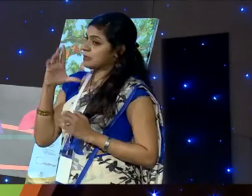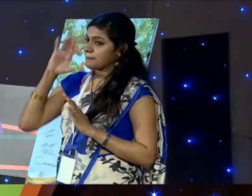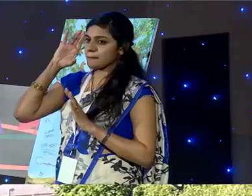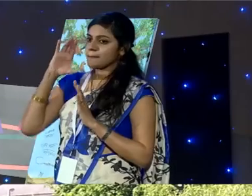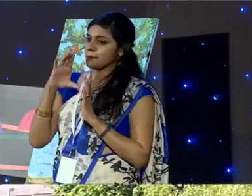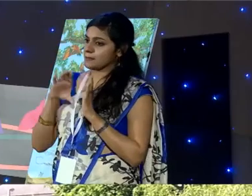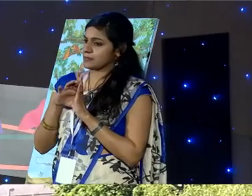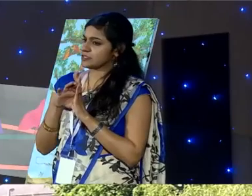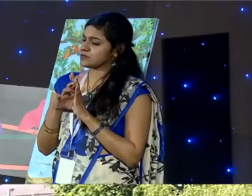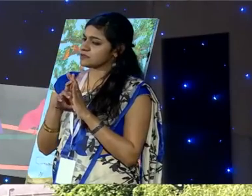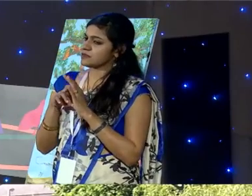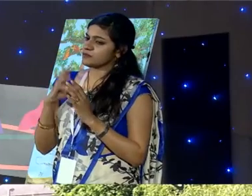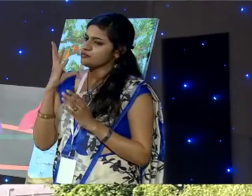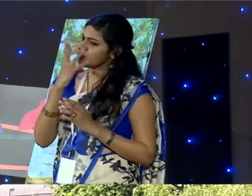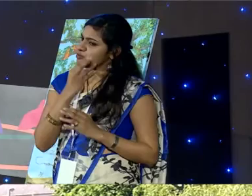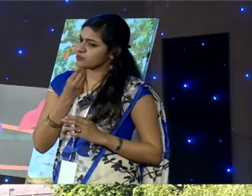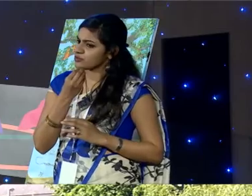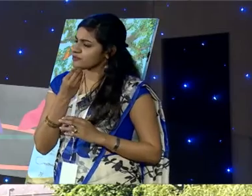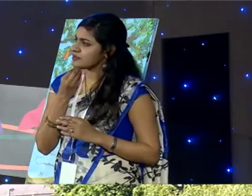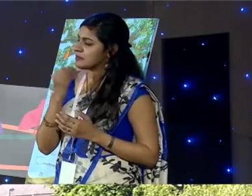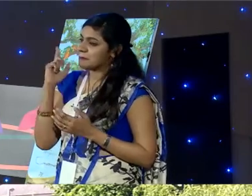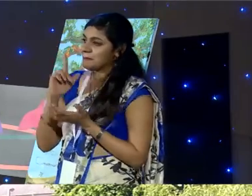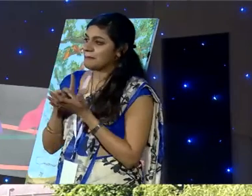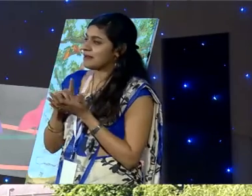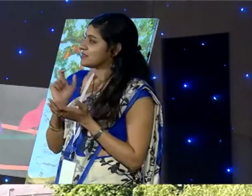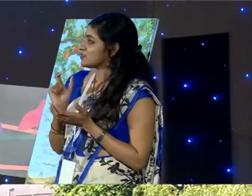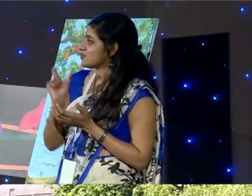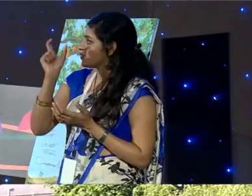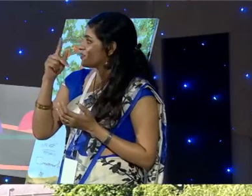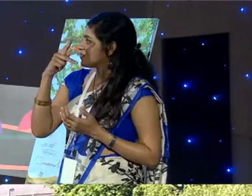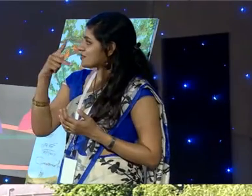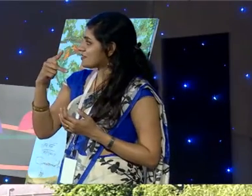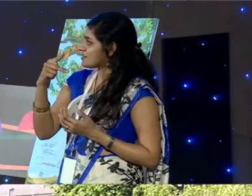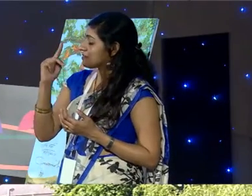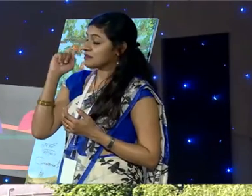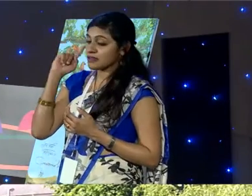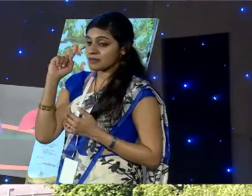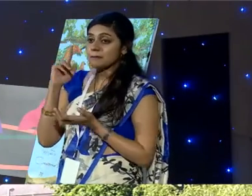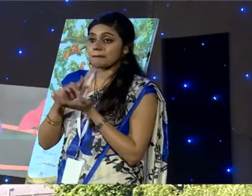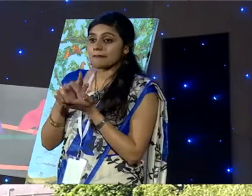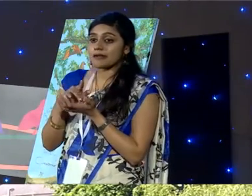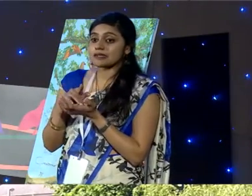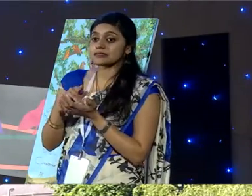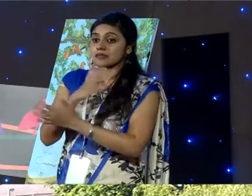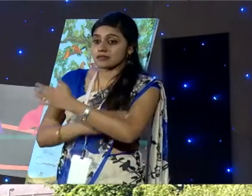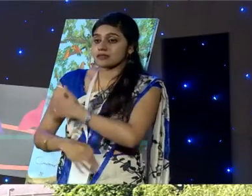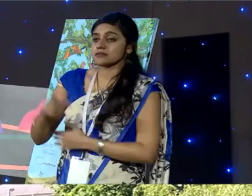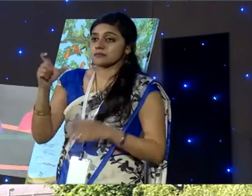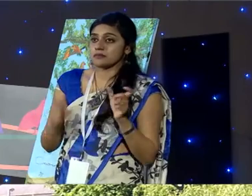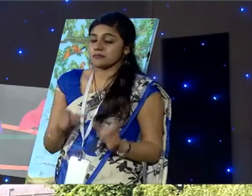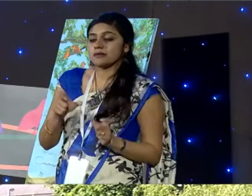beautiful place where, in my country, in England, people with disabilities are living, very tranquil